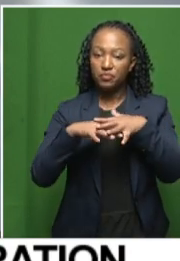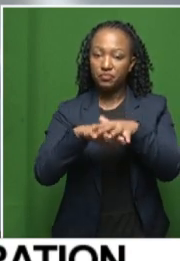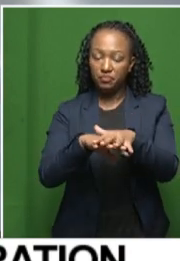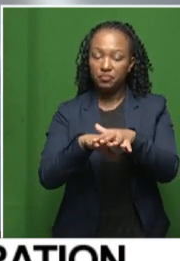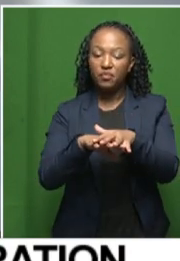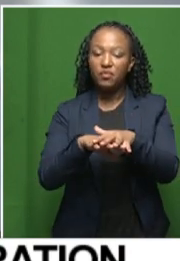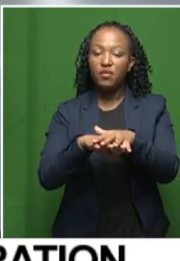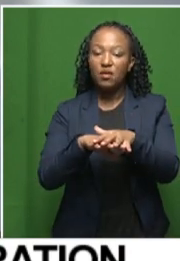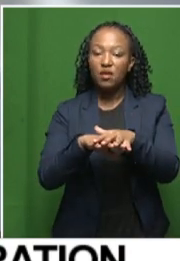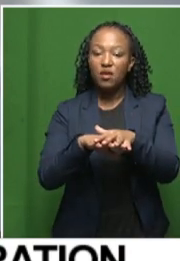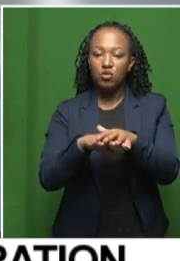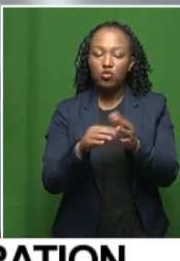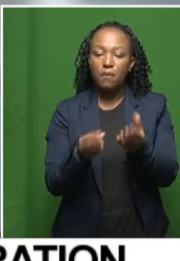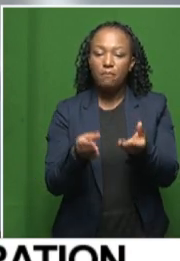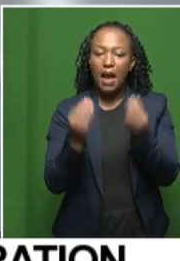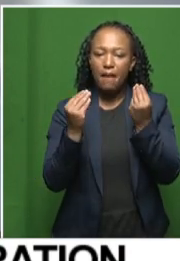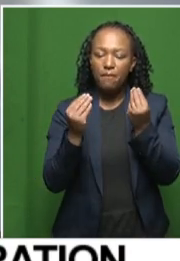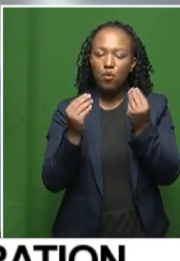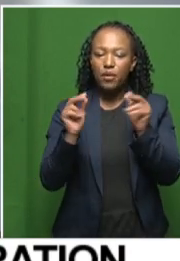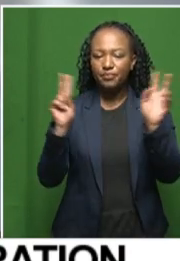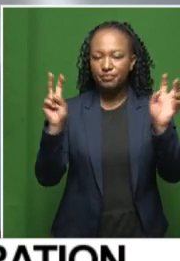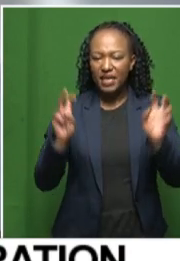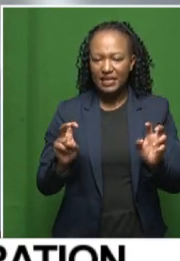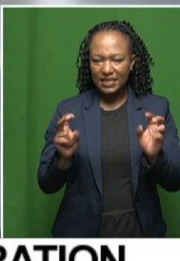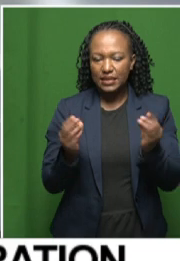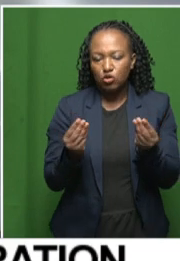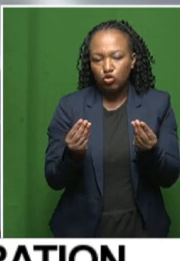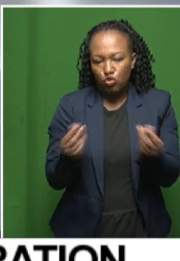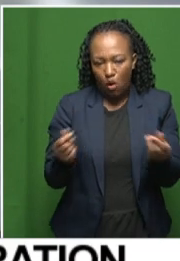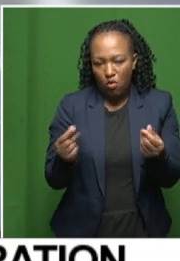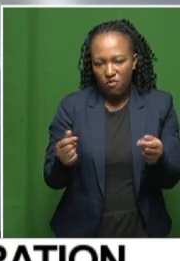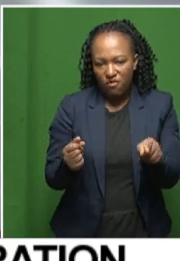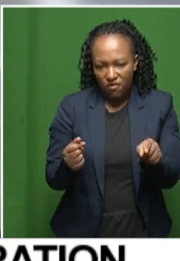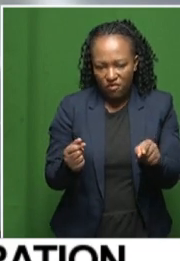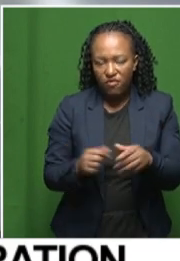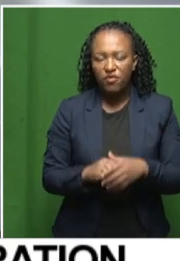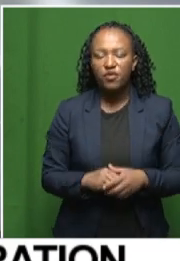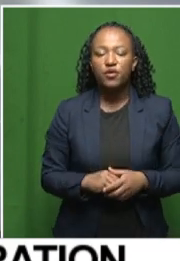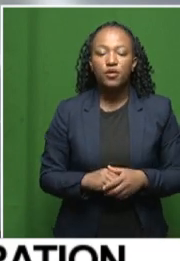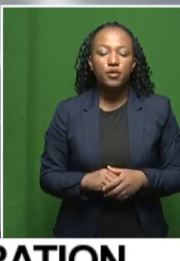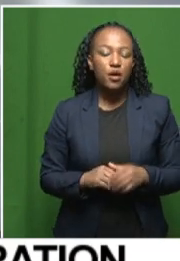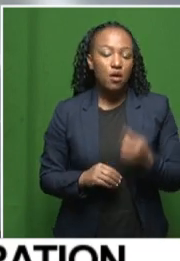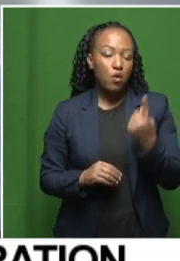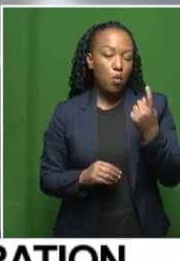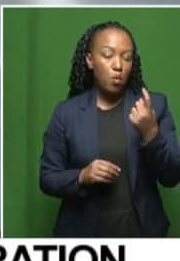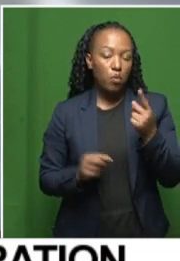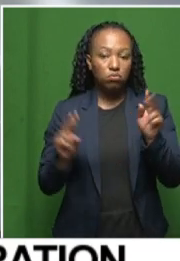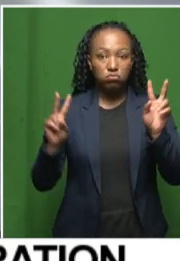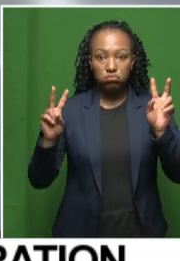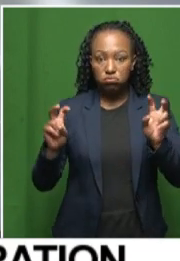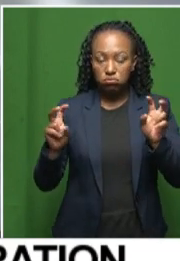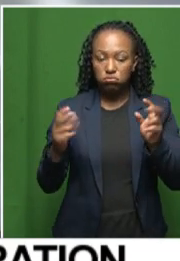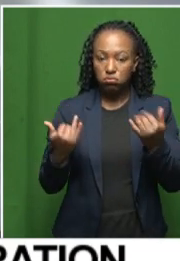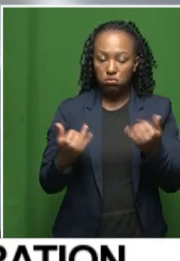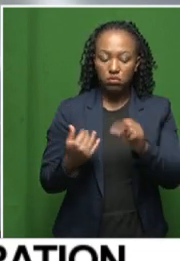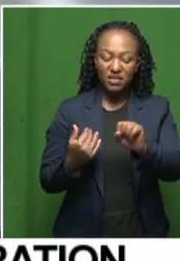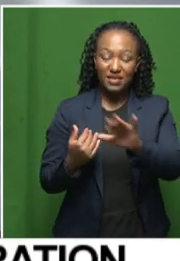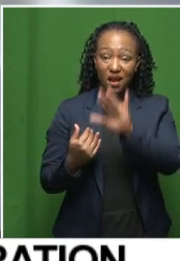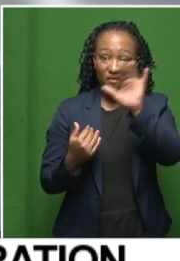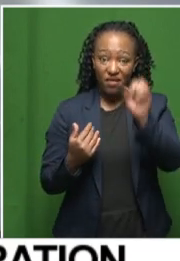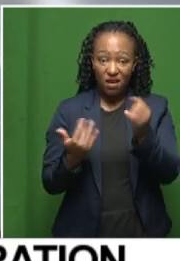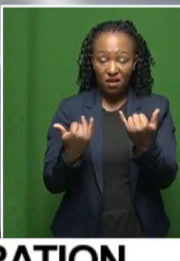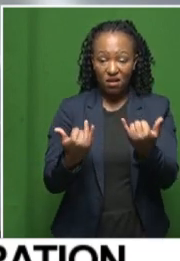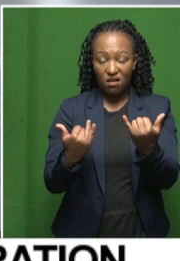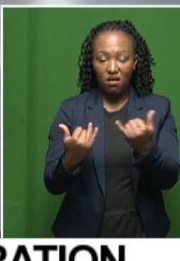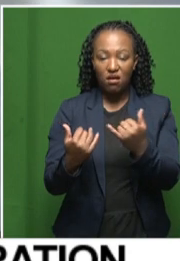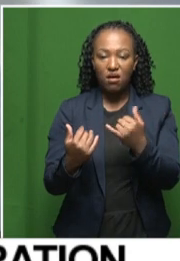to finding an energy solution. But also, one of the issues we are grappling with in South Africa is what